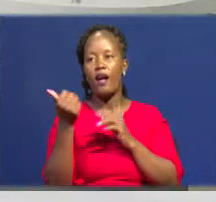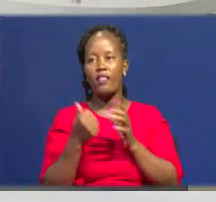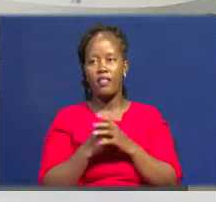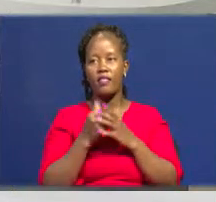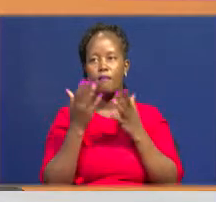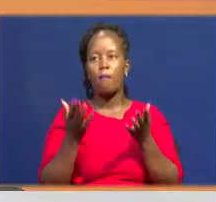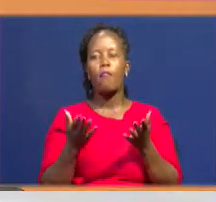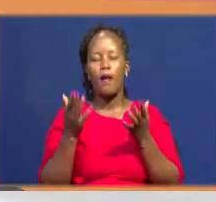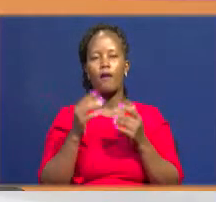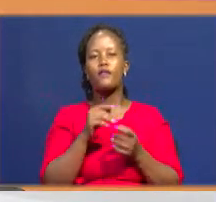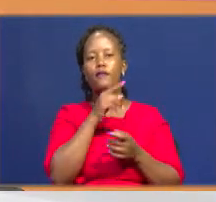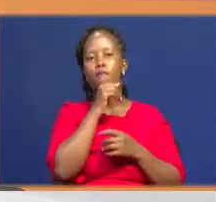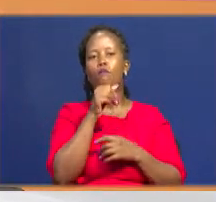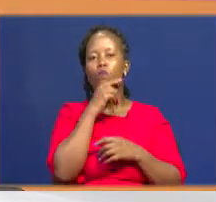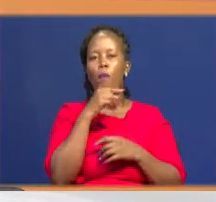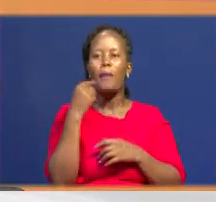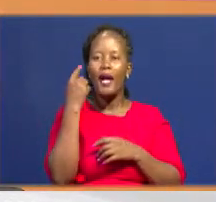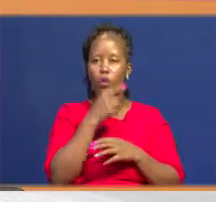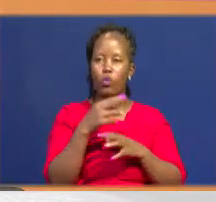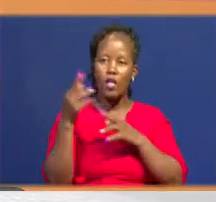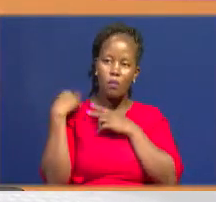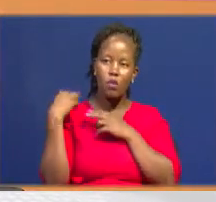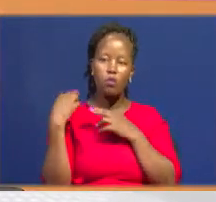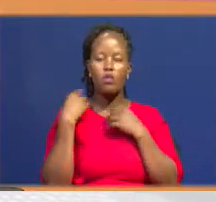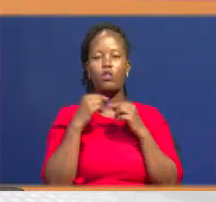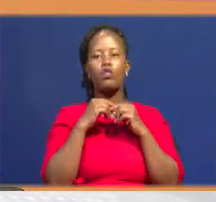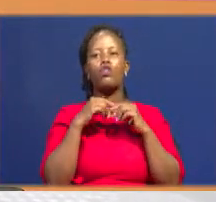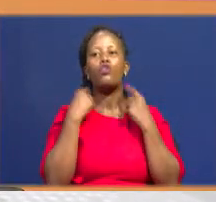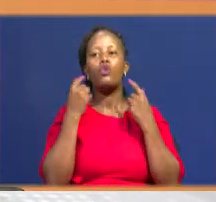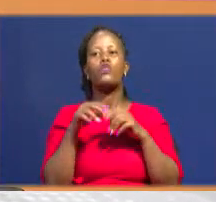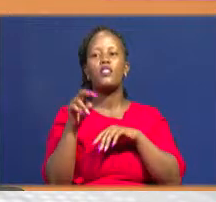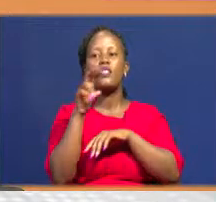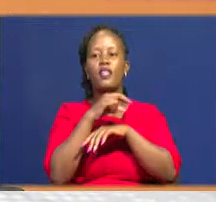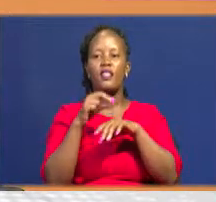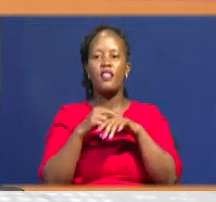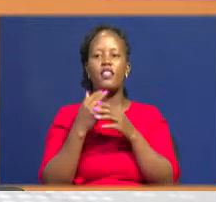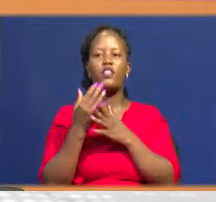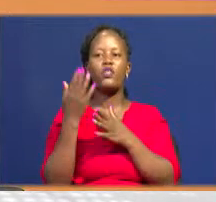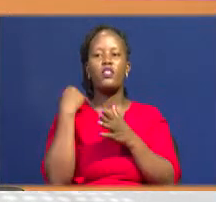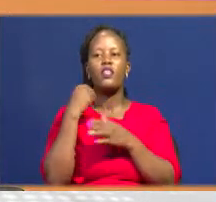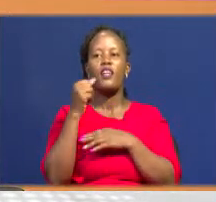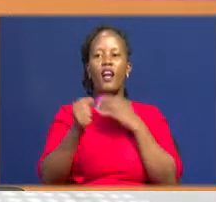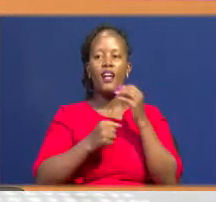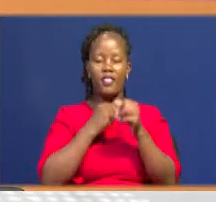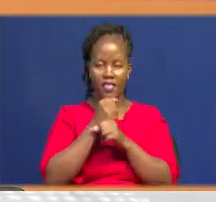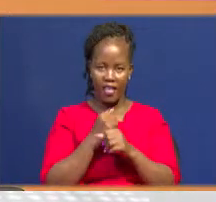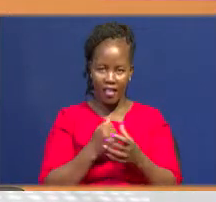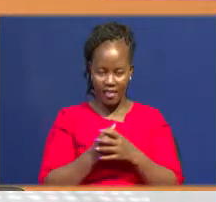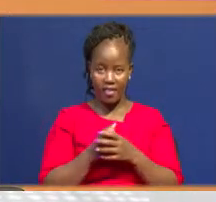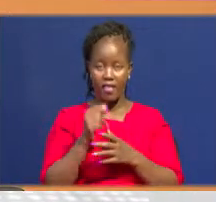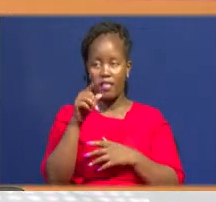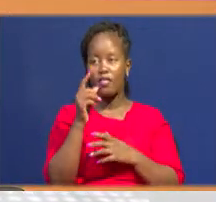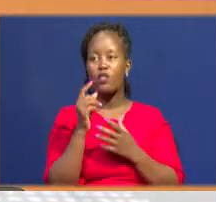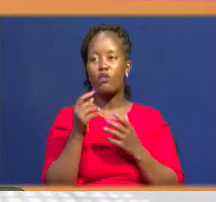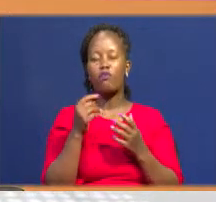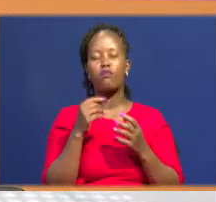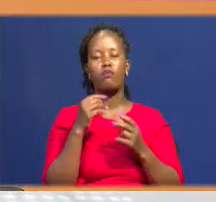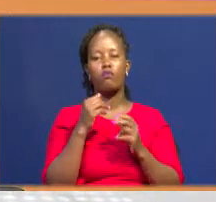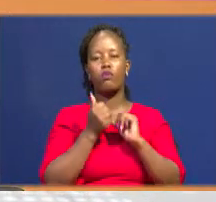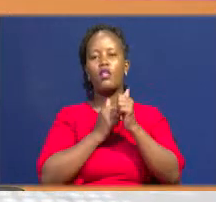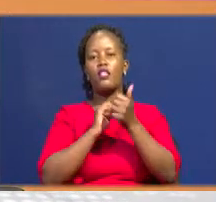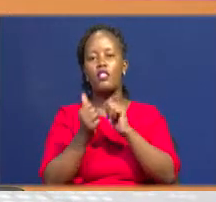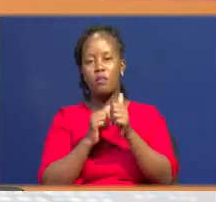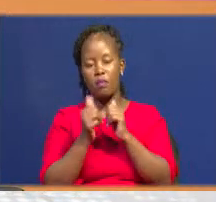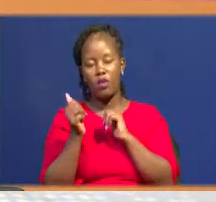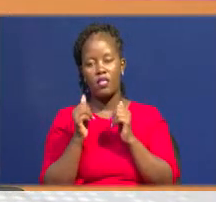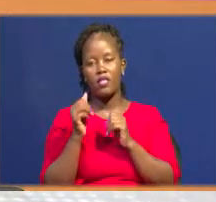talk to the man who was tasked with hosting the nation last year. He is the secretary of the Kenya Secondary School Sports Association